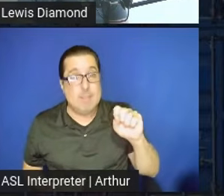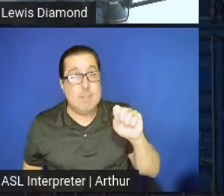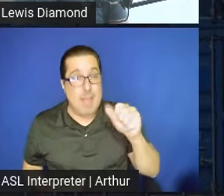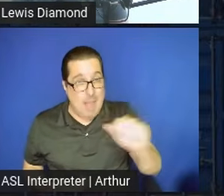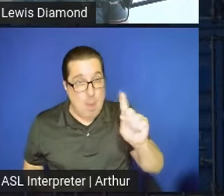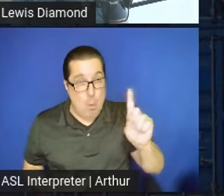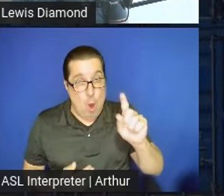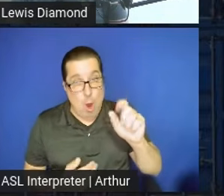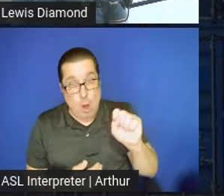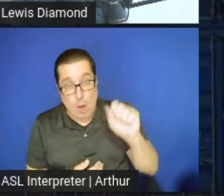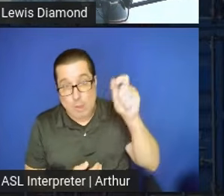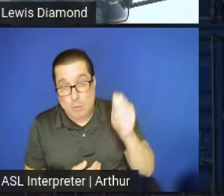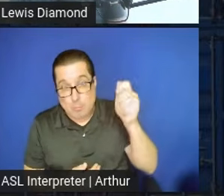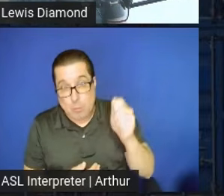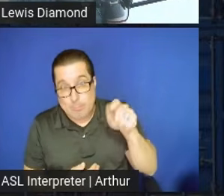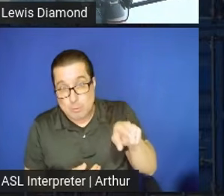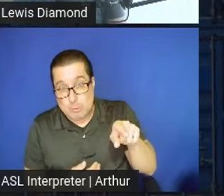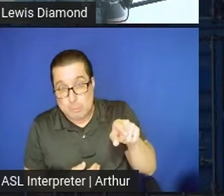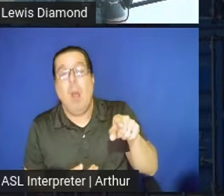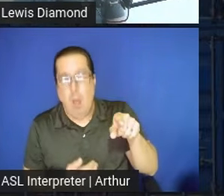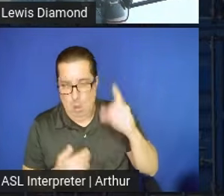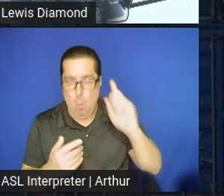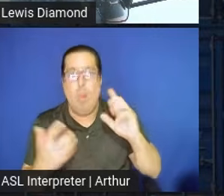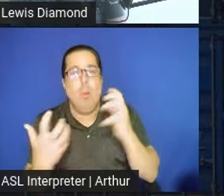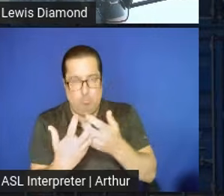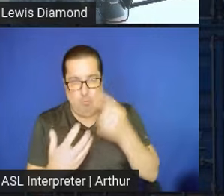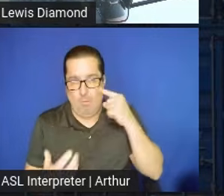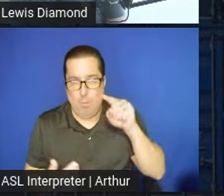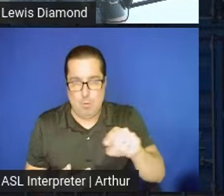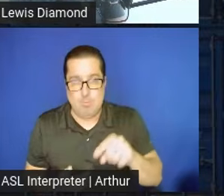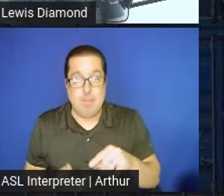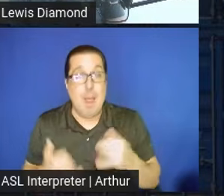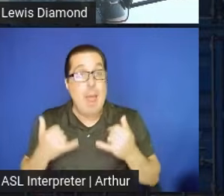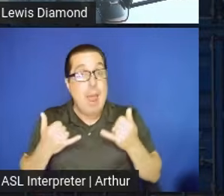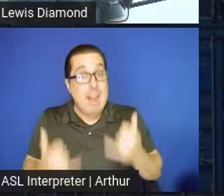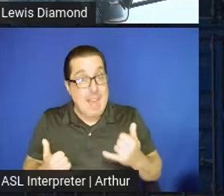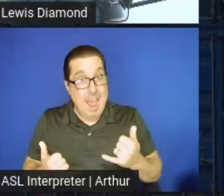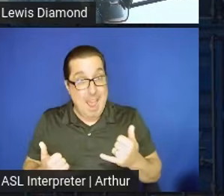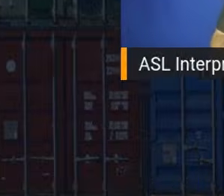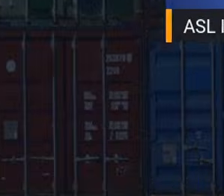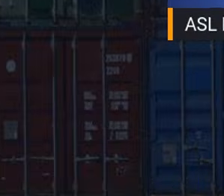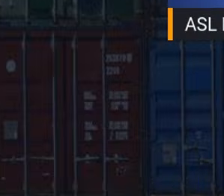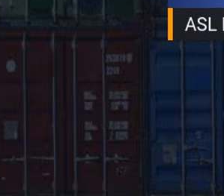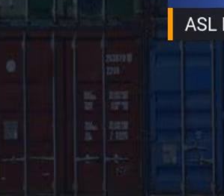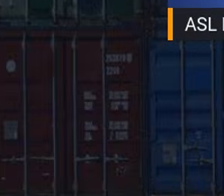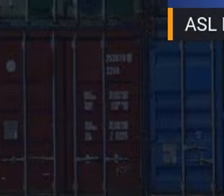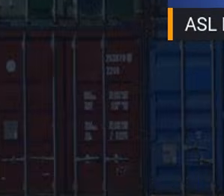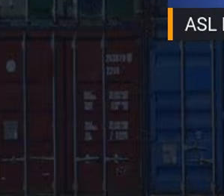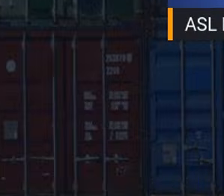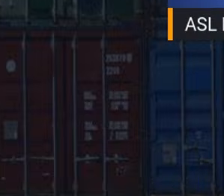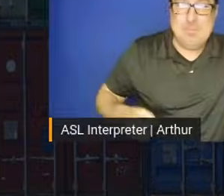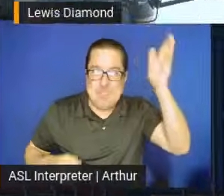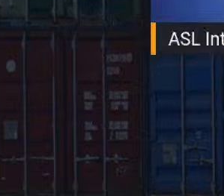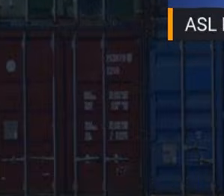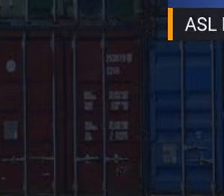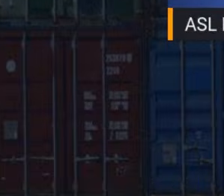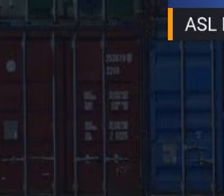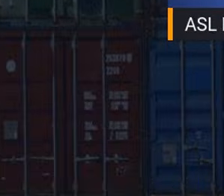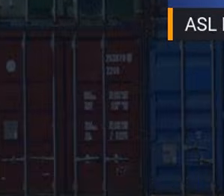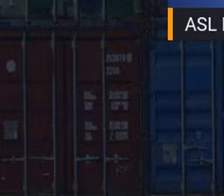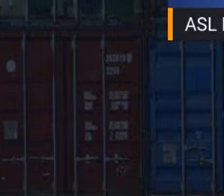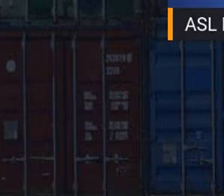So with that, I think it's demo time, and we can switch to Lee's screen. Oh,